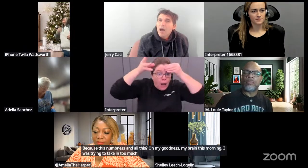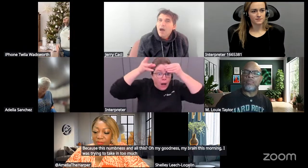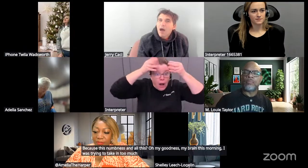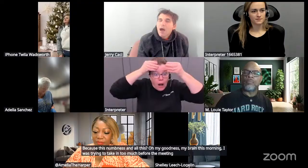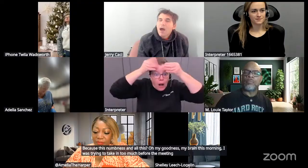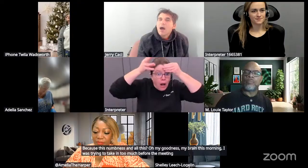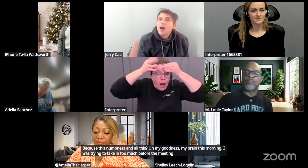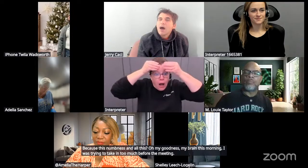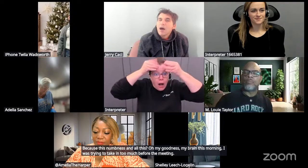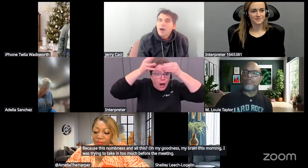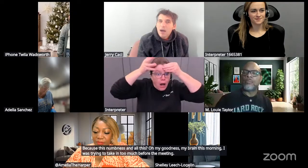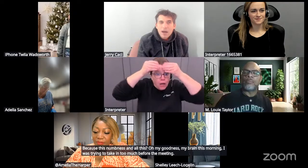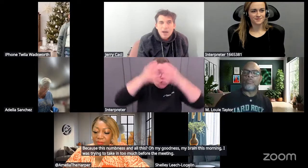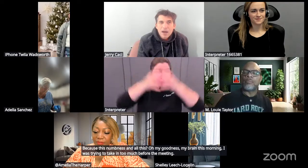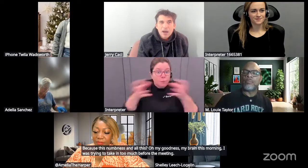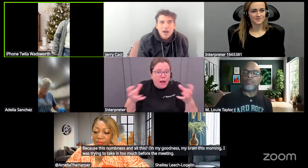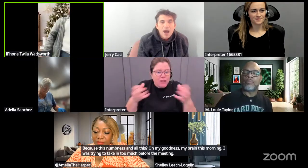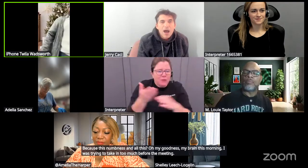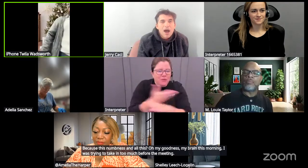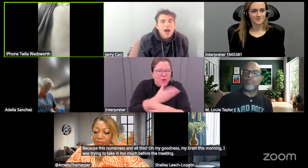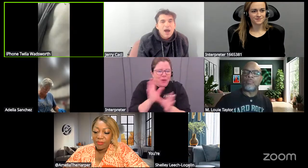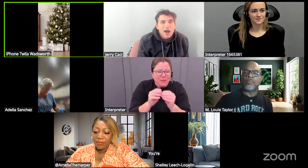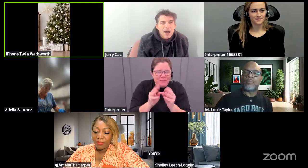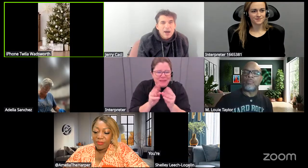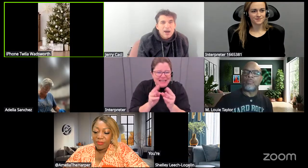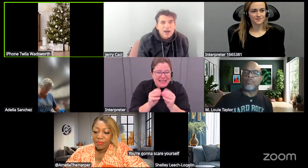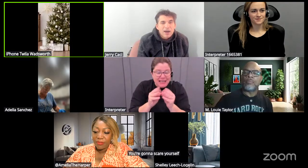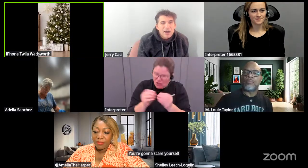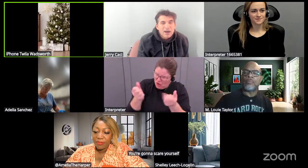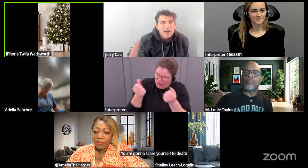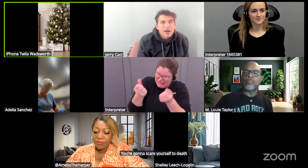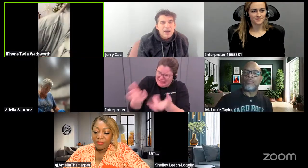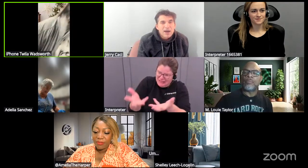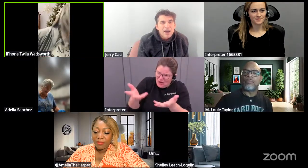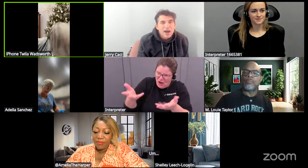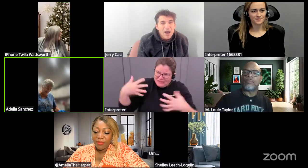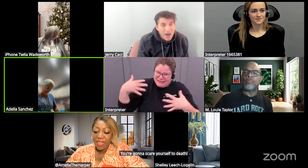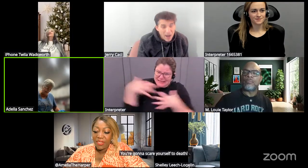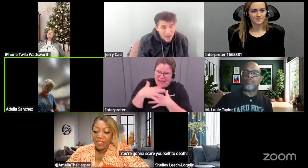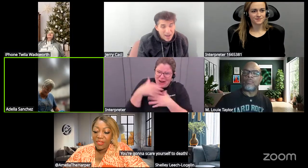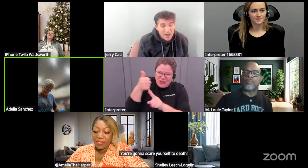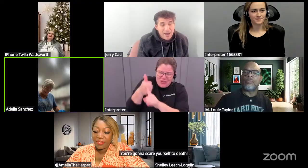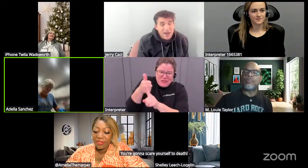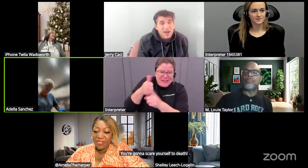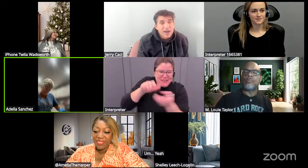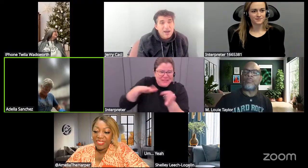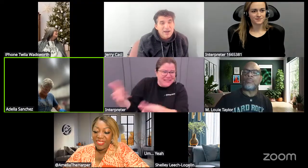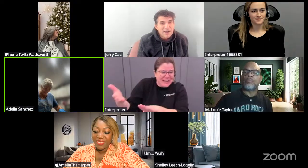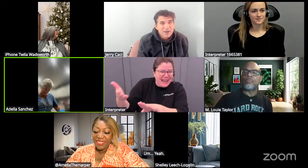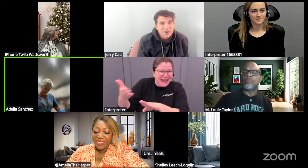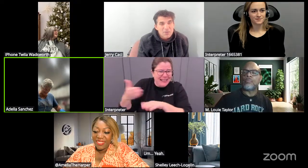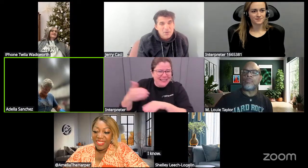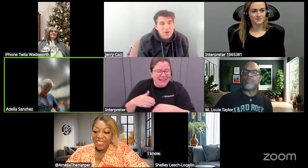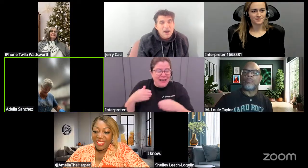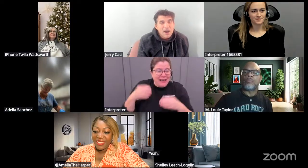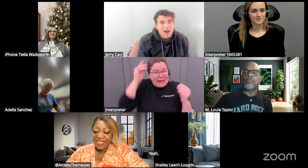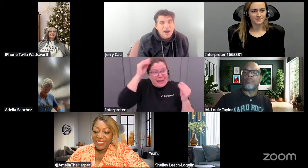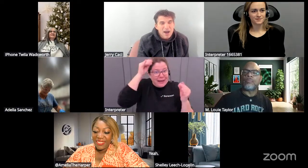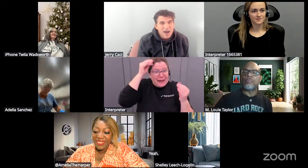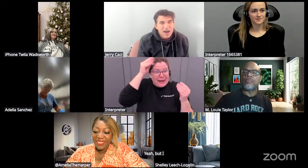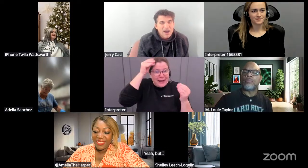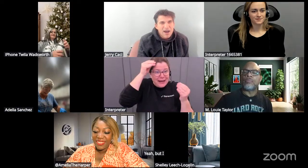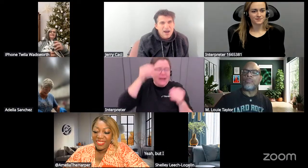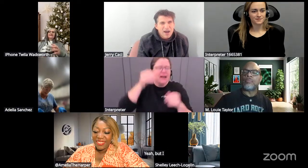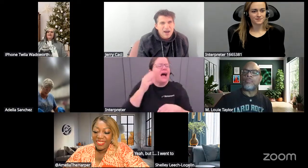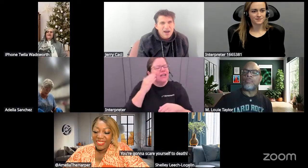meeting. You're going to scare Um, yourself to death. I yeah, know. yeah, but I I know. went